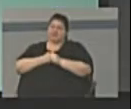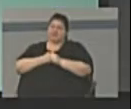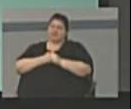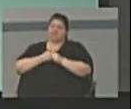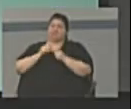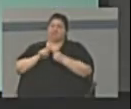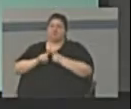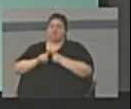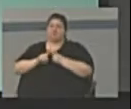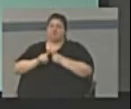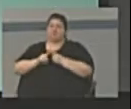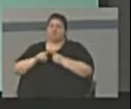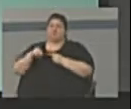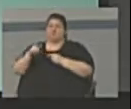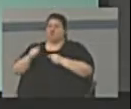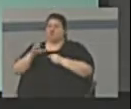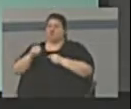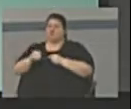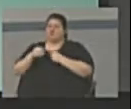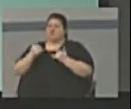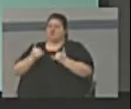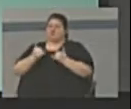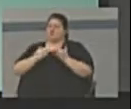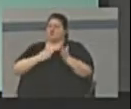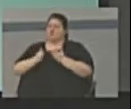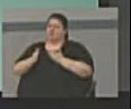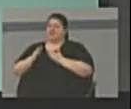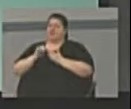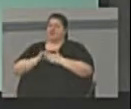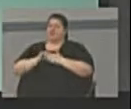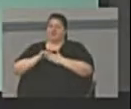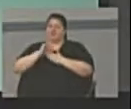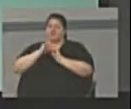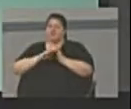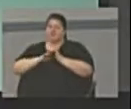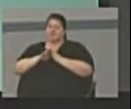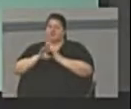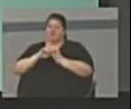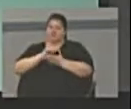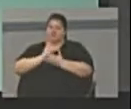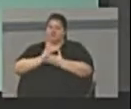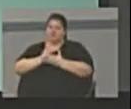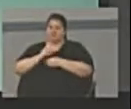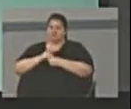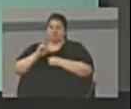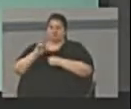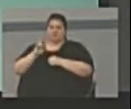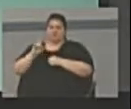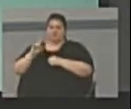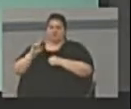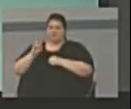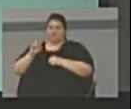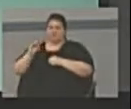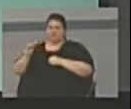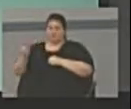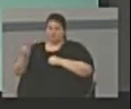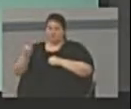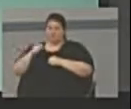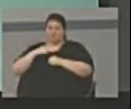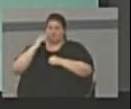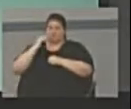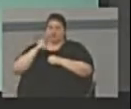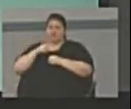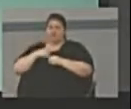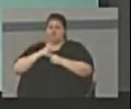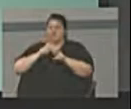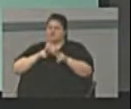it's an update to the county's current general plan, which was developed and approved in 2002. I know you have a tight agenda, so I'm